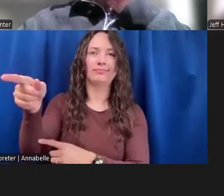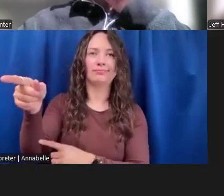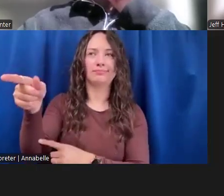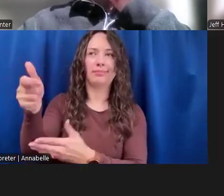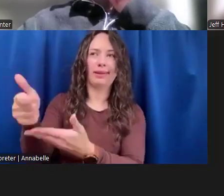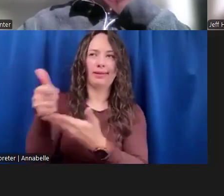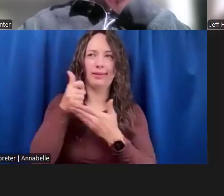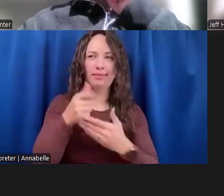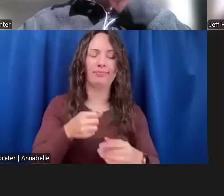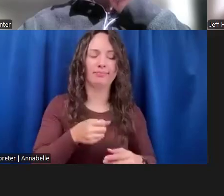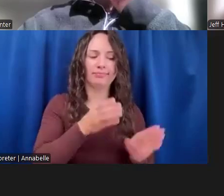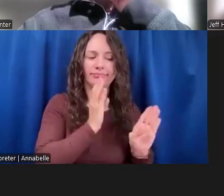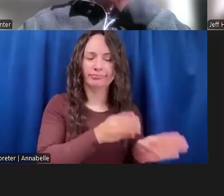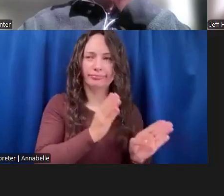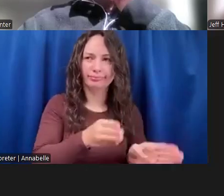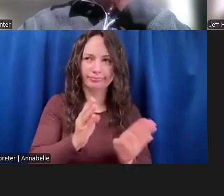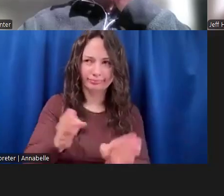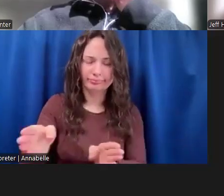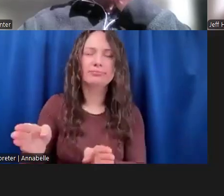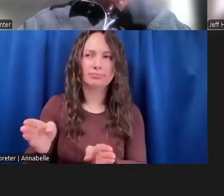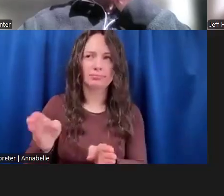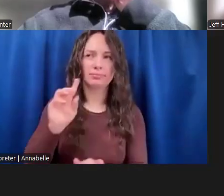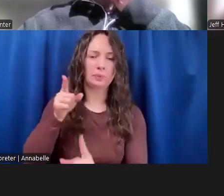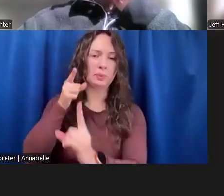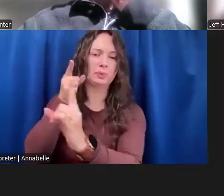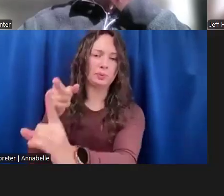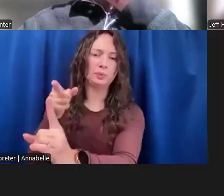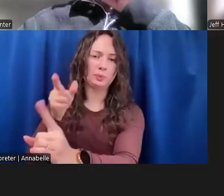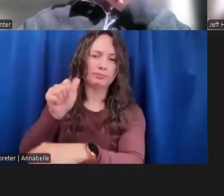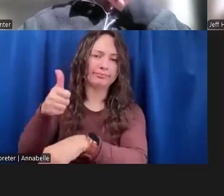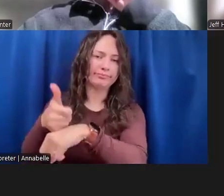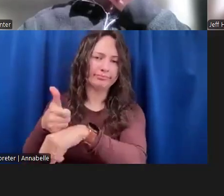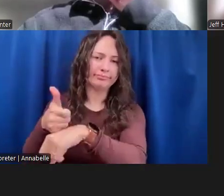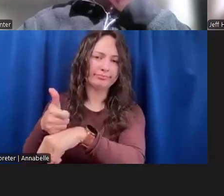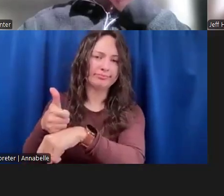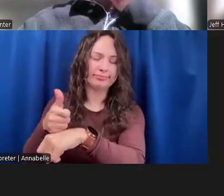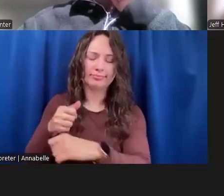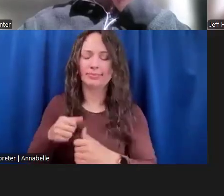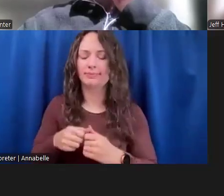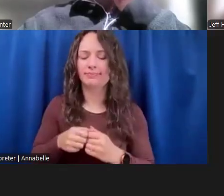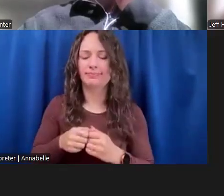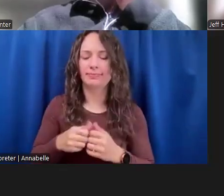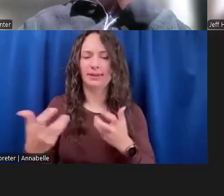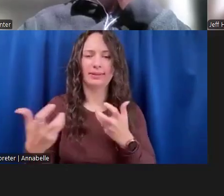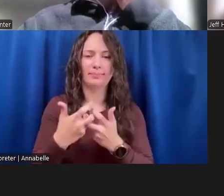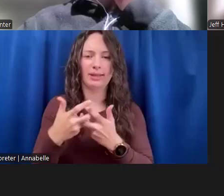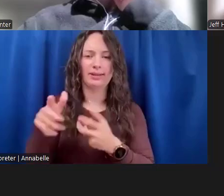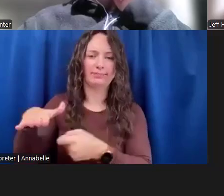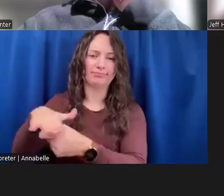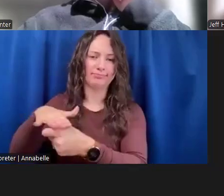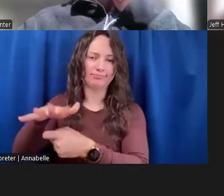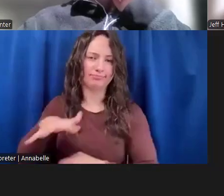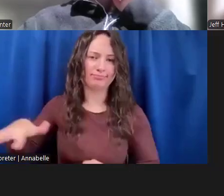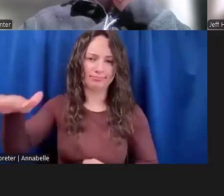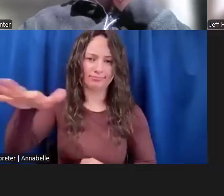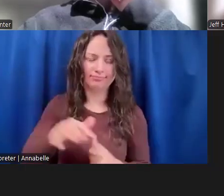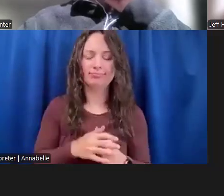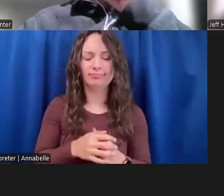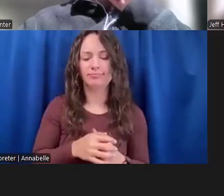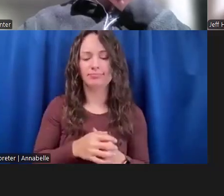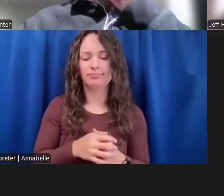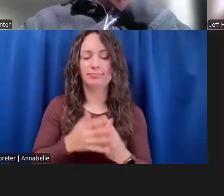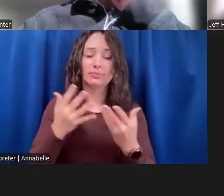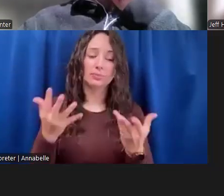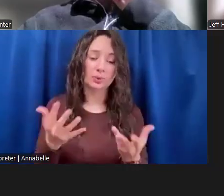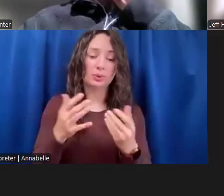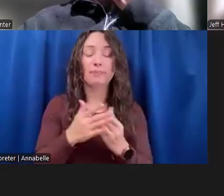which we're developing the goals and objectives, and then specific tactics for that site. And so I think, to me, that might allow you to think a little bit